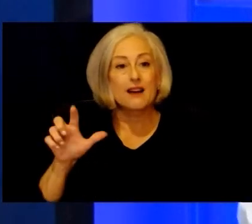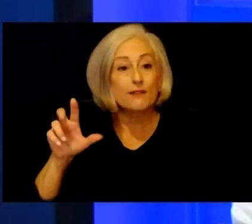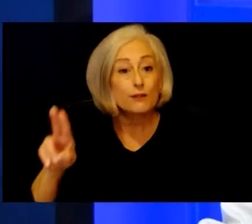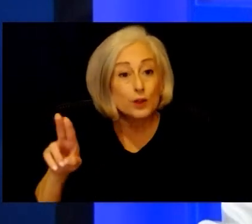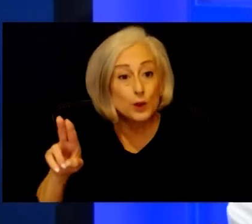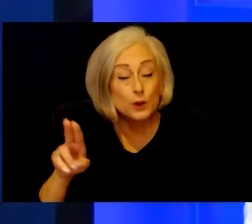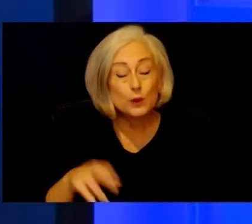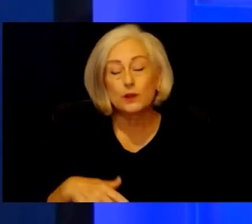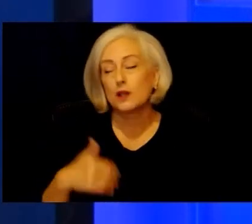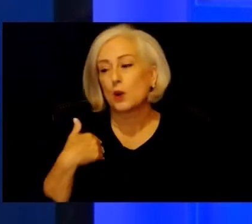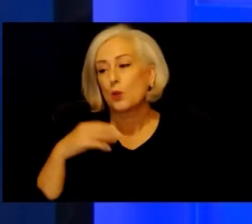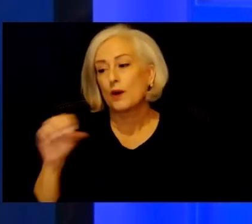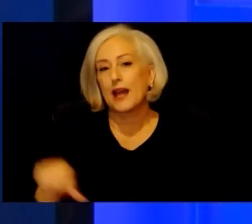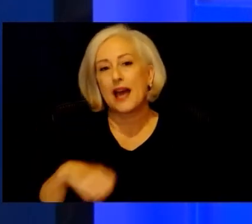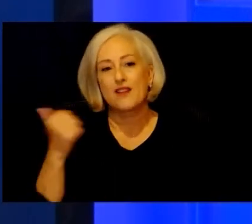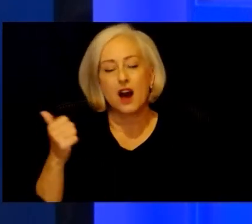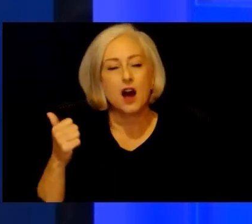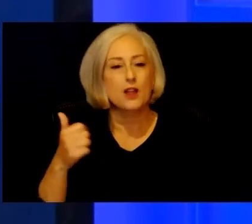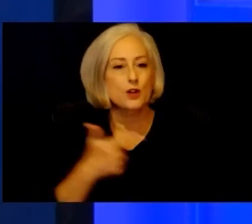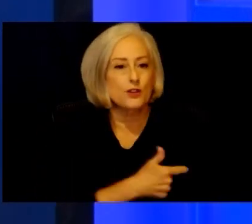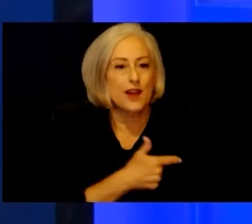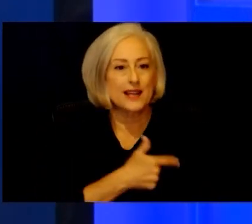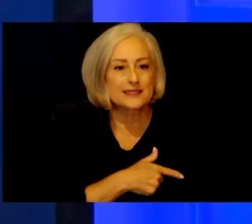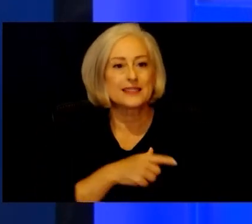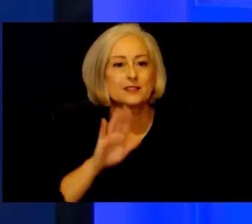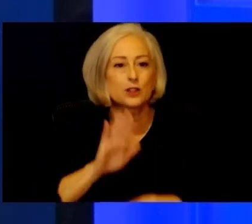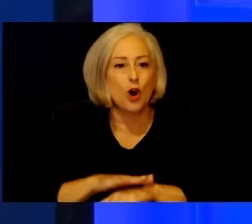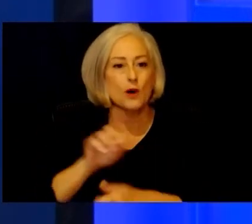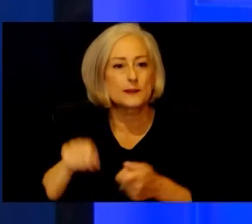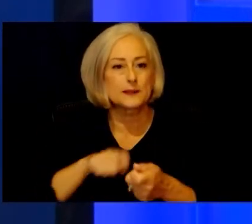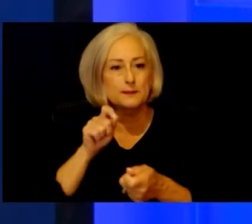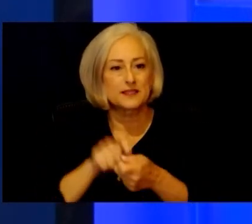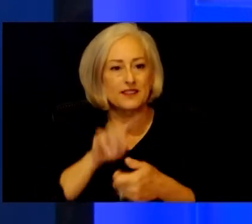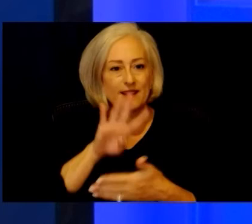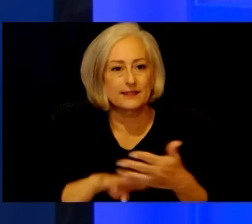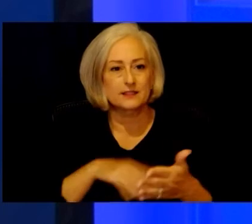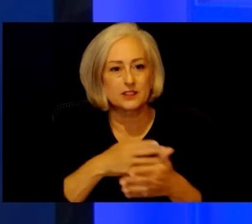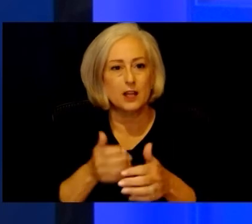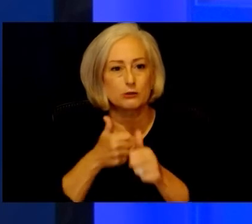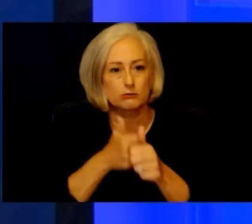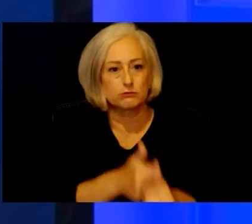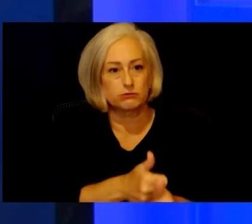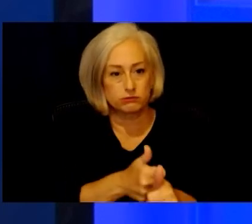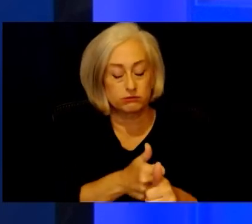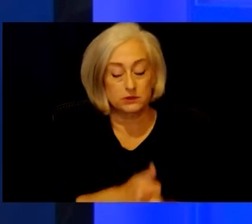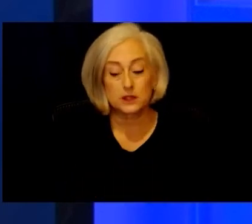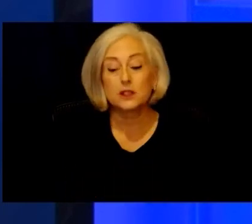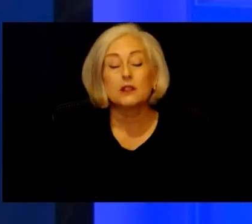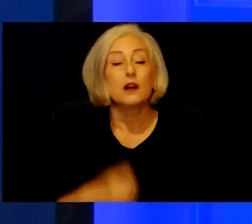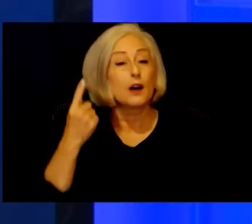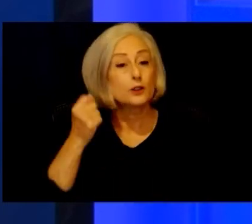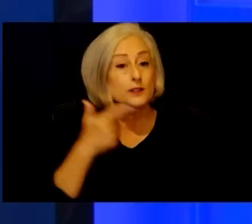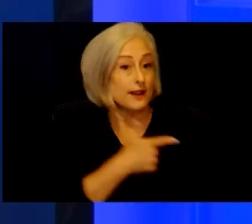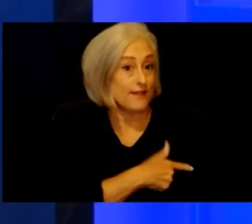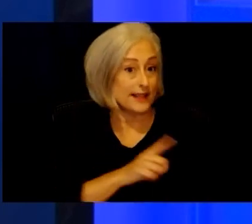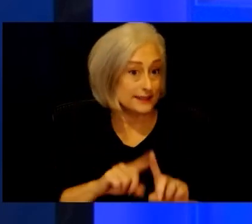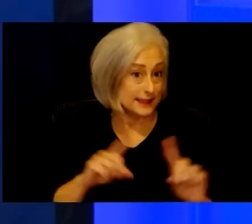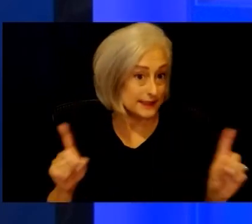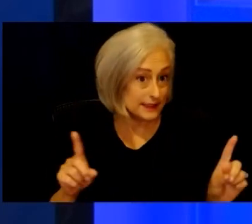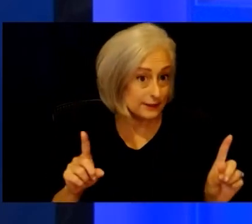vaccines on some other scheduled basis as well. Of course, the platforms are different and the vaccines are different, but right now there's